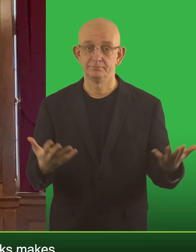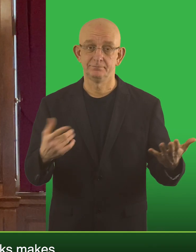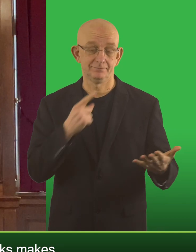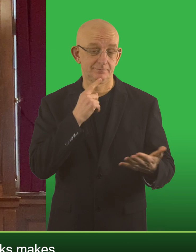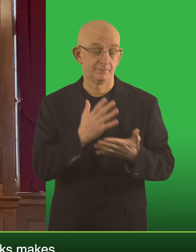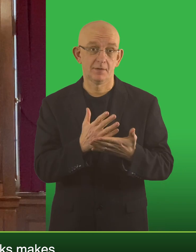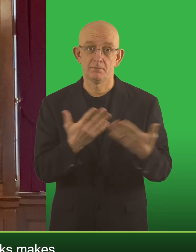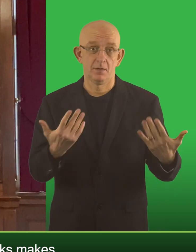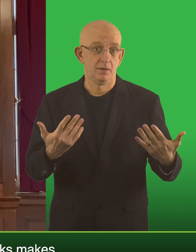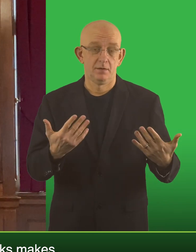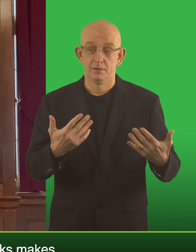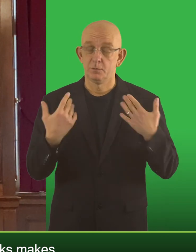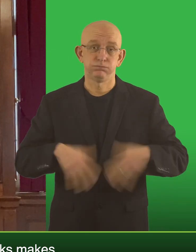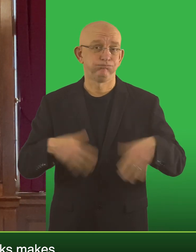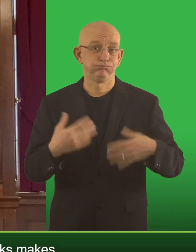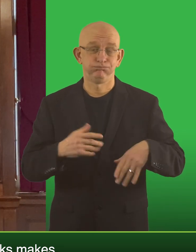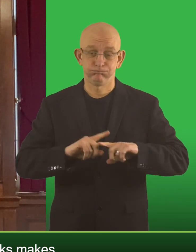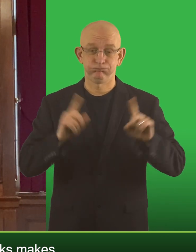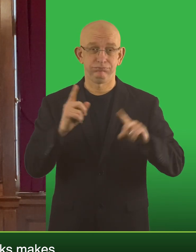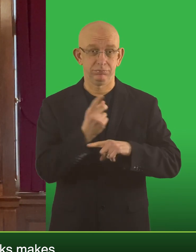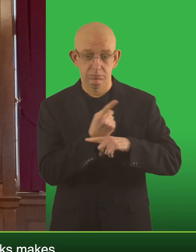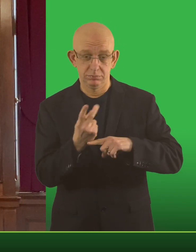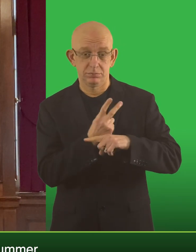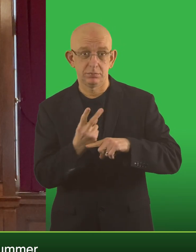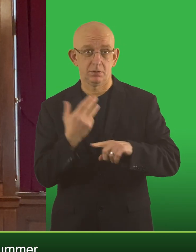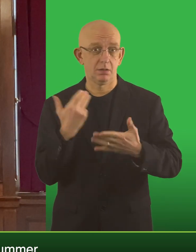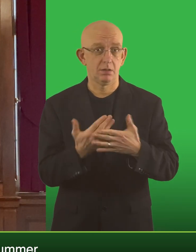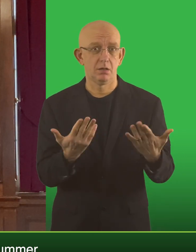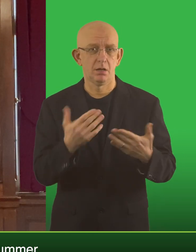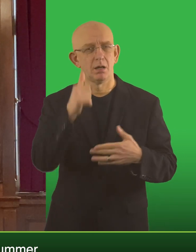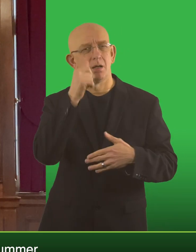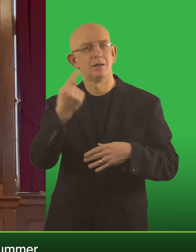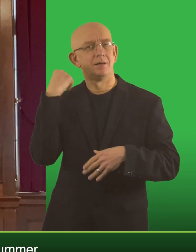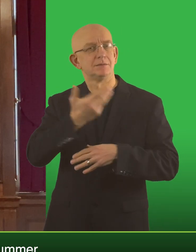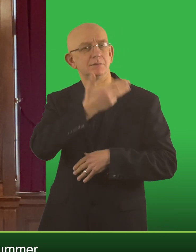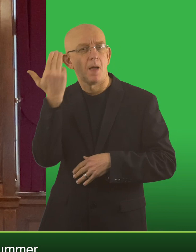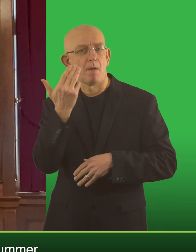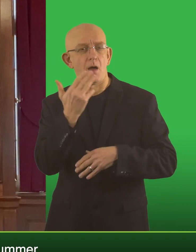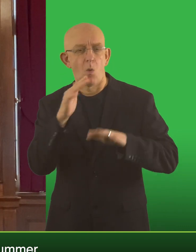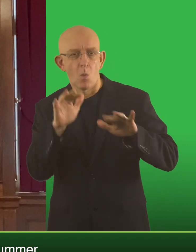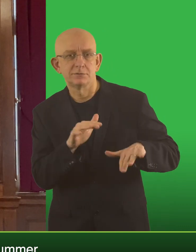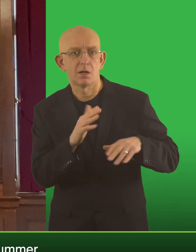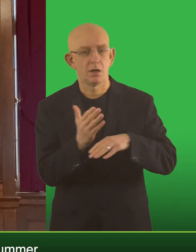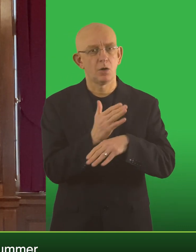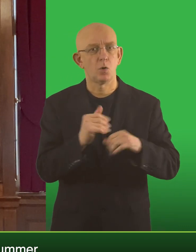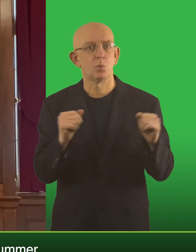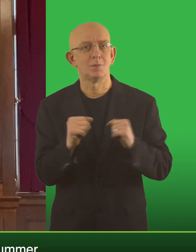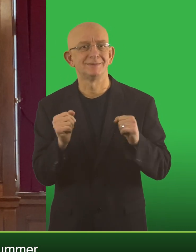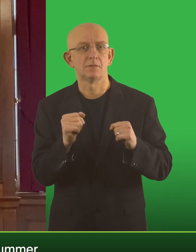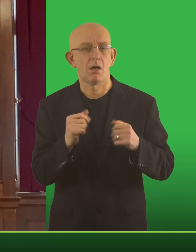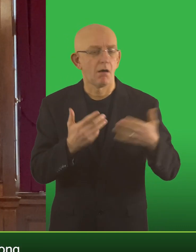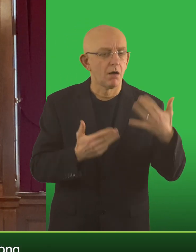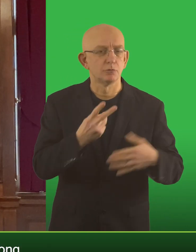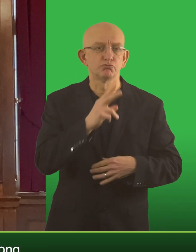What a difference a few weeks makes is the first comment. So for most of the late summer into autumn and